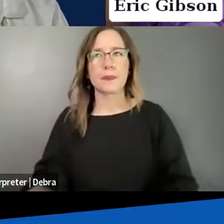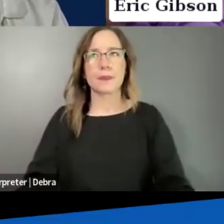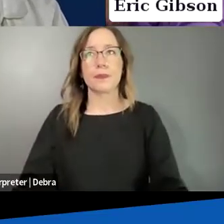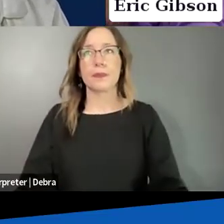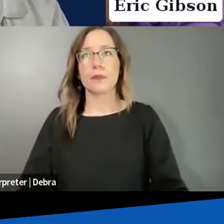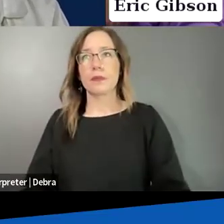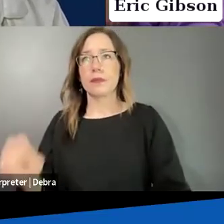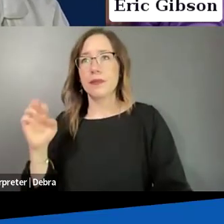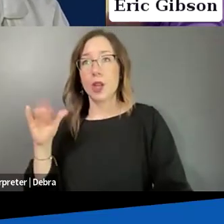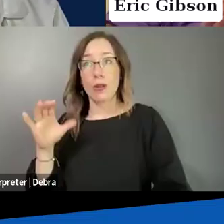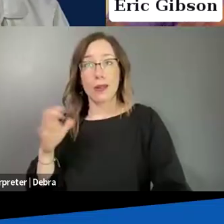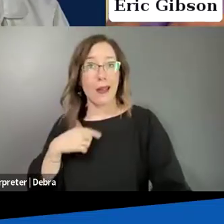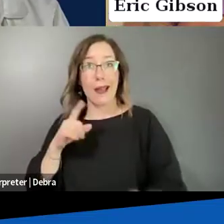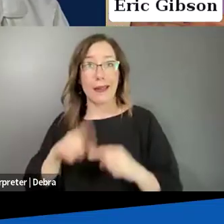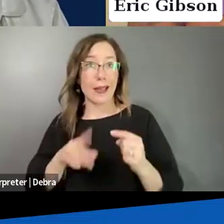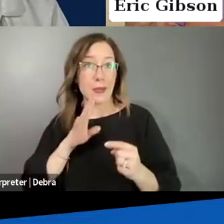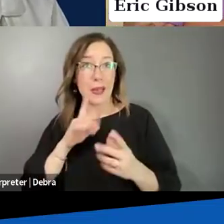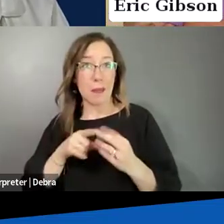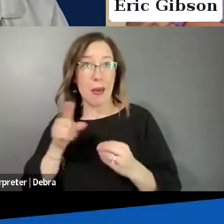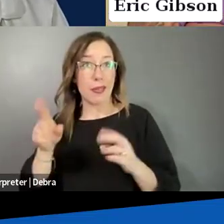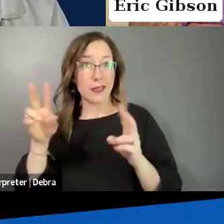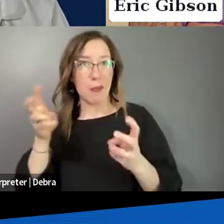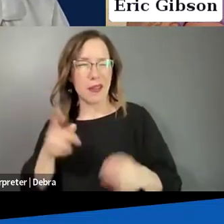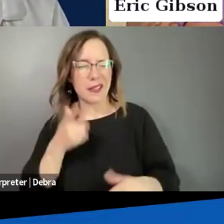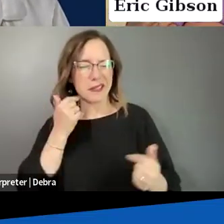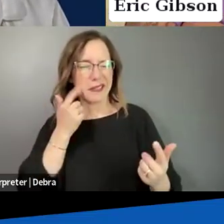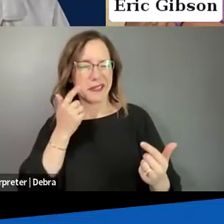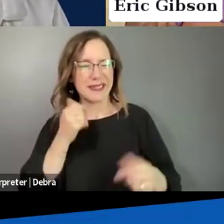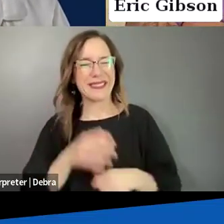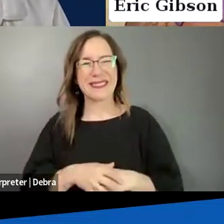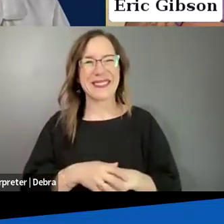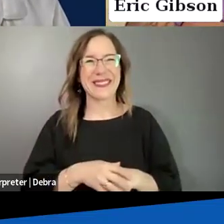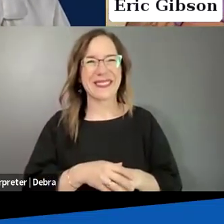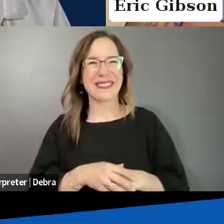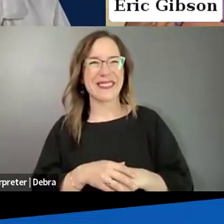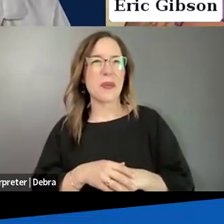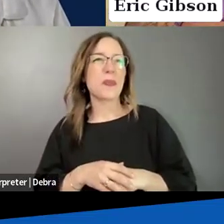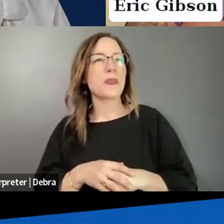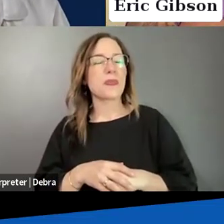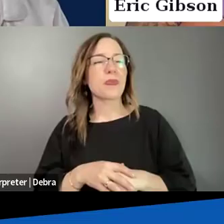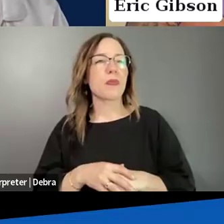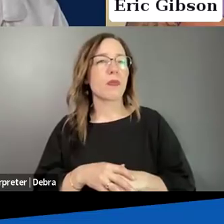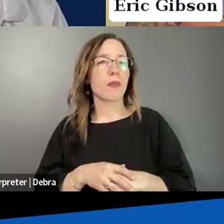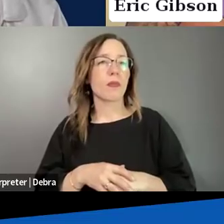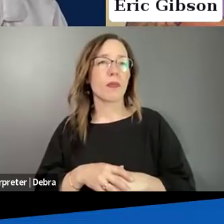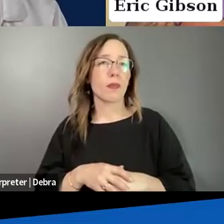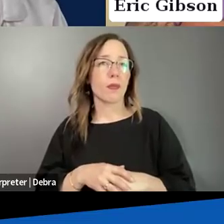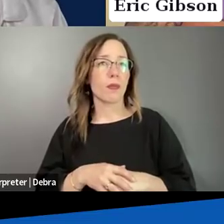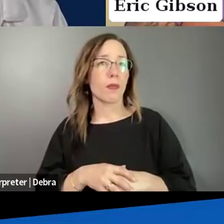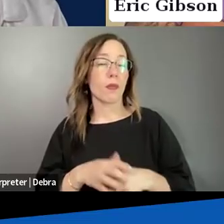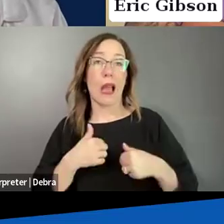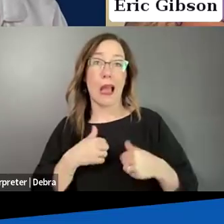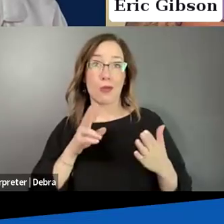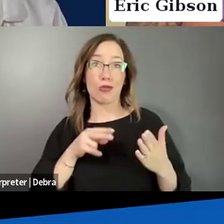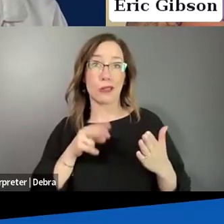Well, I So can't speak on this part. Eric, I was gonna say, I wish, you know, I'm a